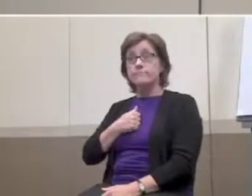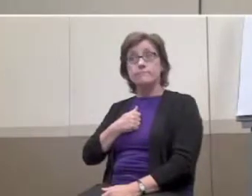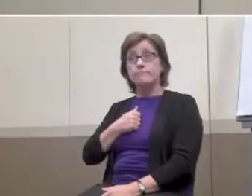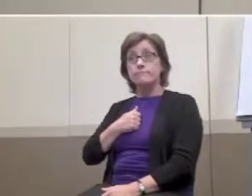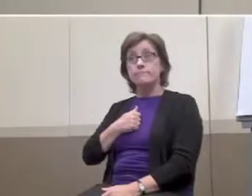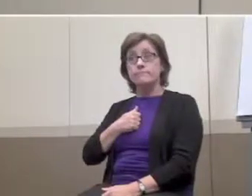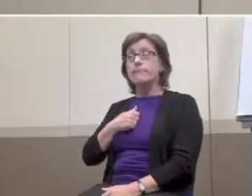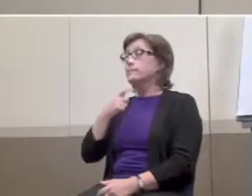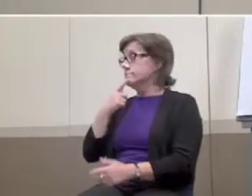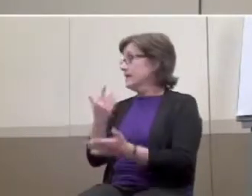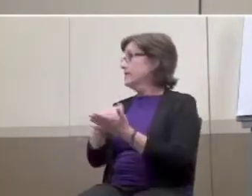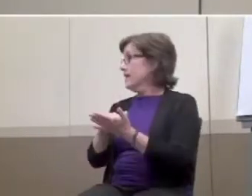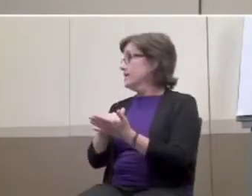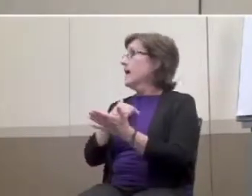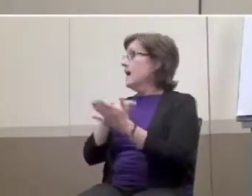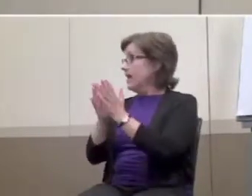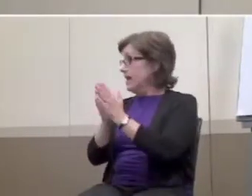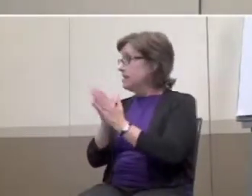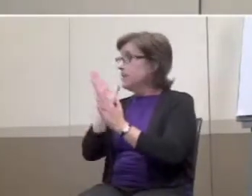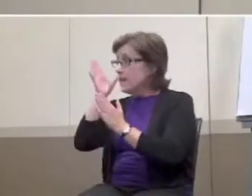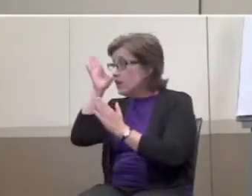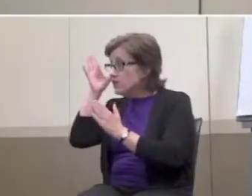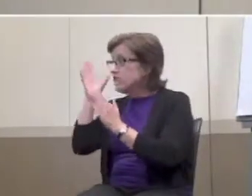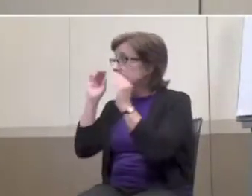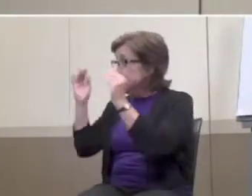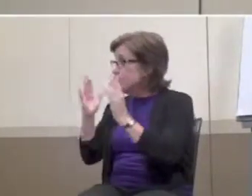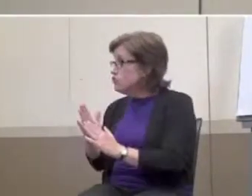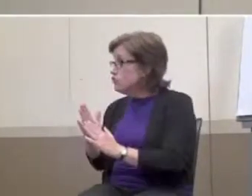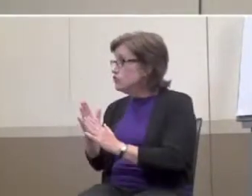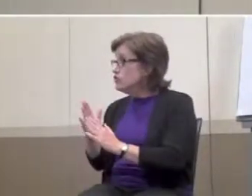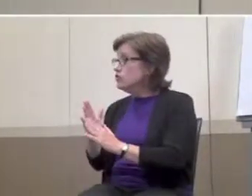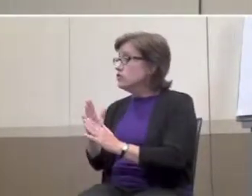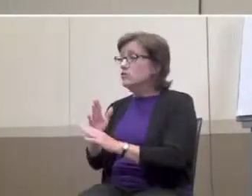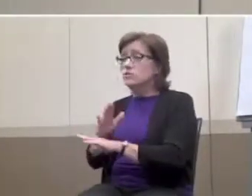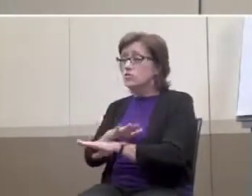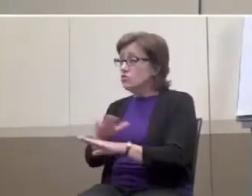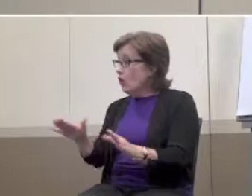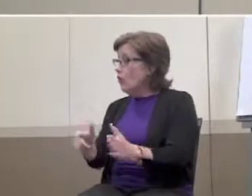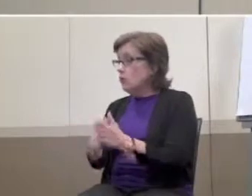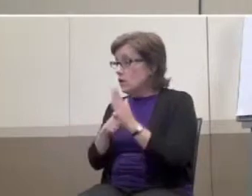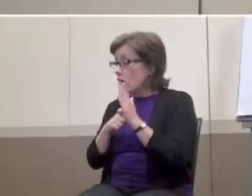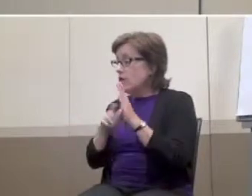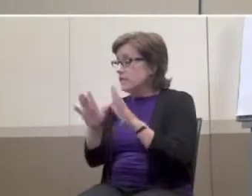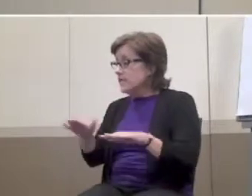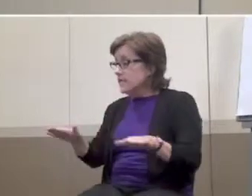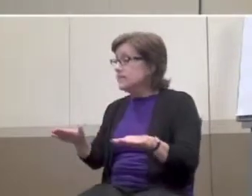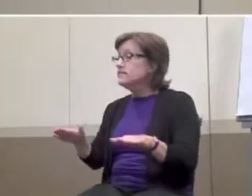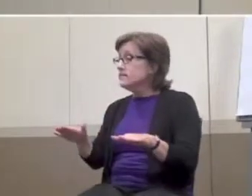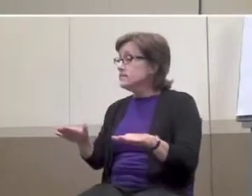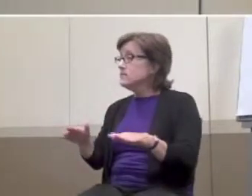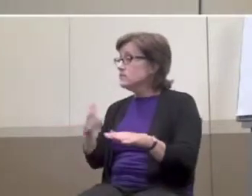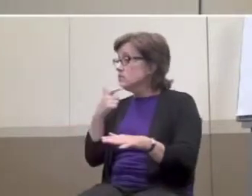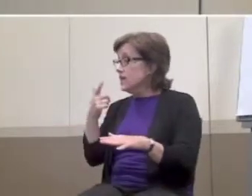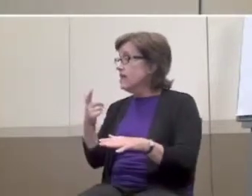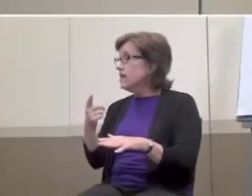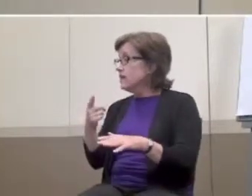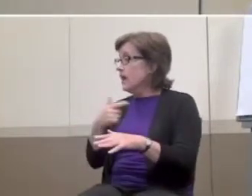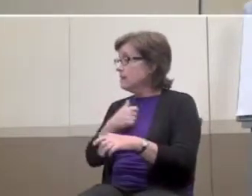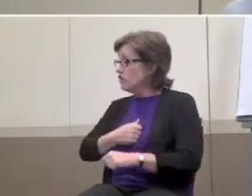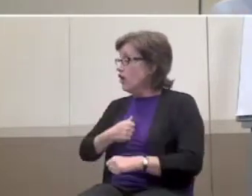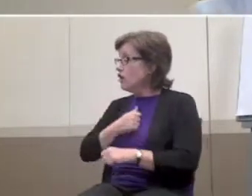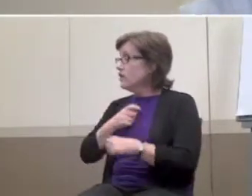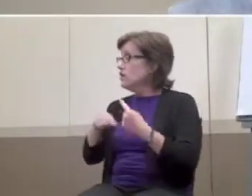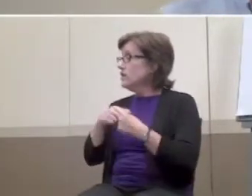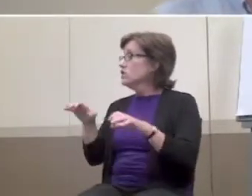I'm going to say that again. I ask parents and teachers not to require the kids to say, I'm sorry, when they do